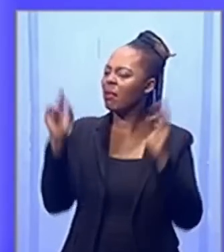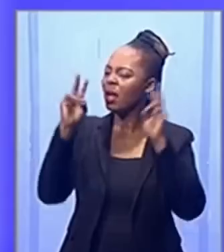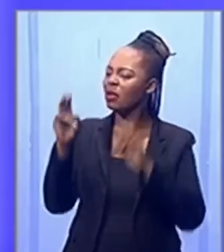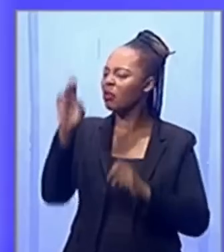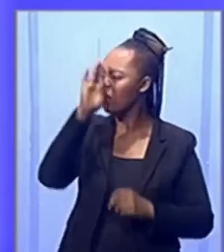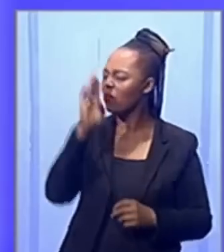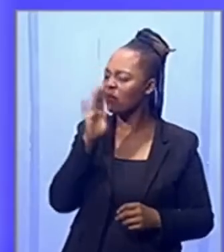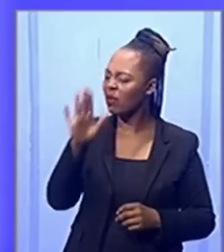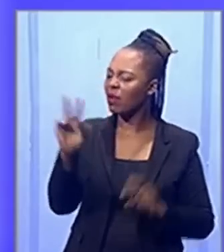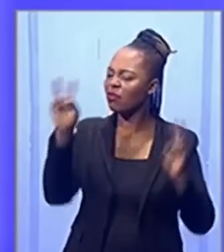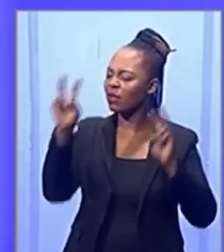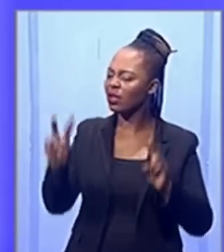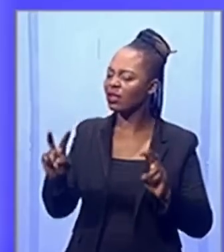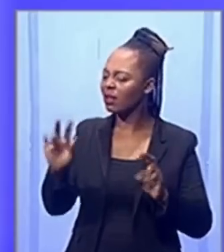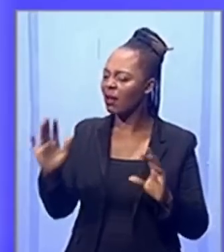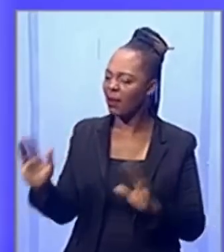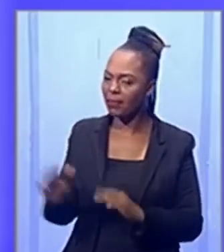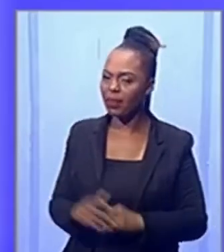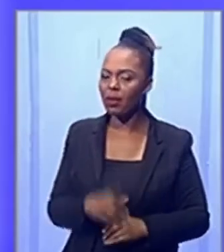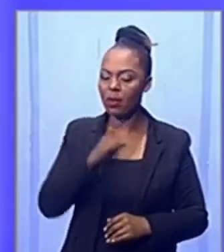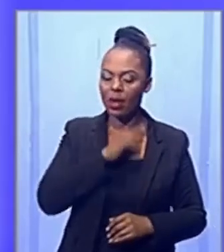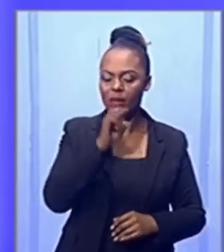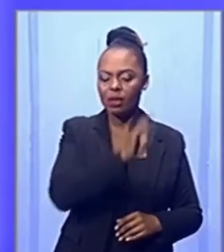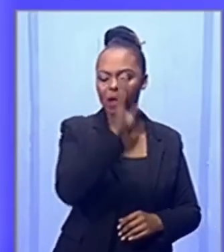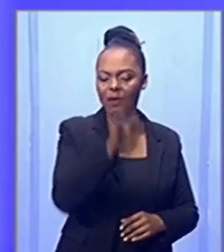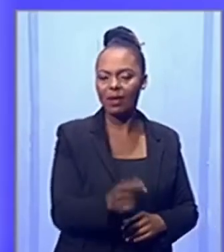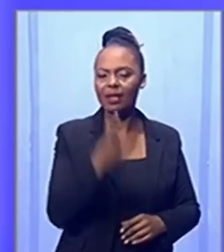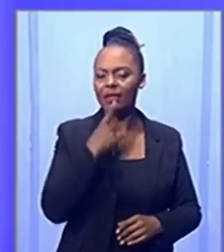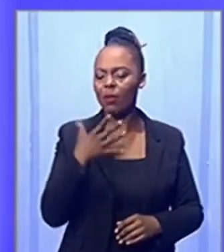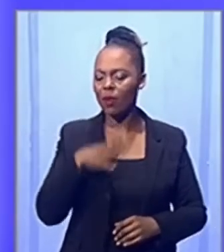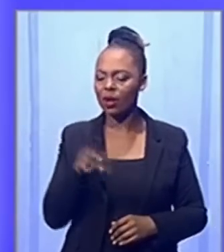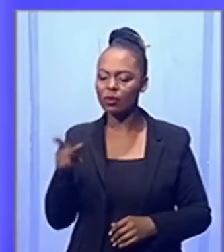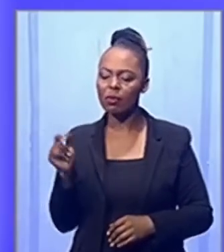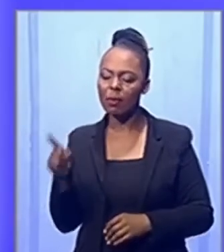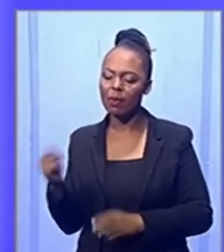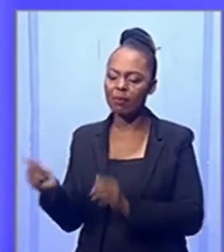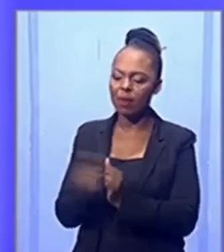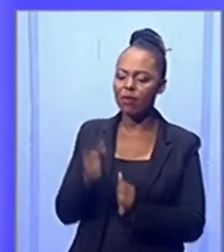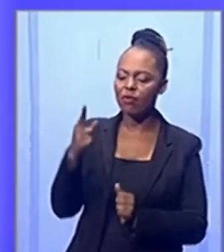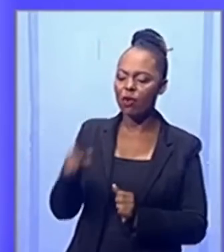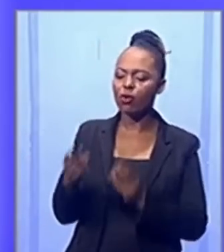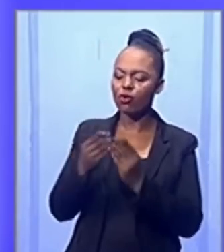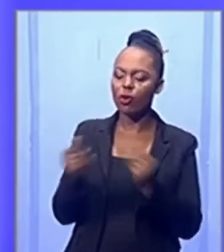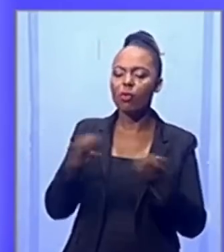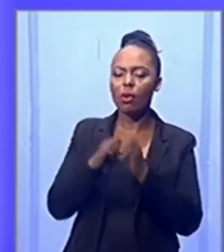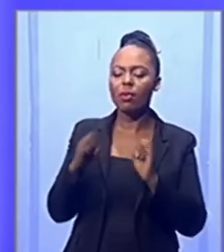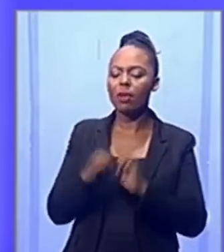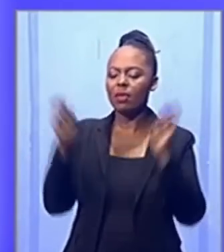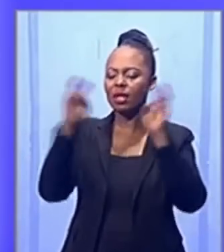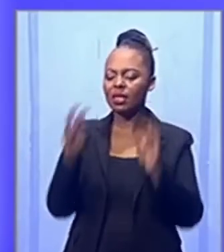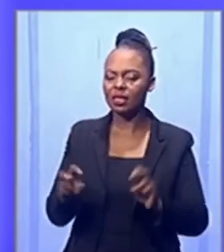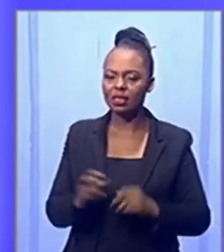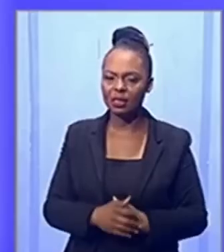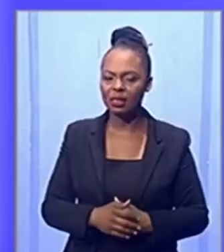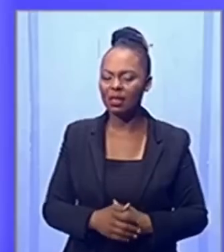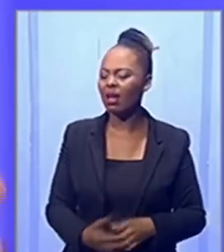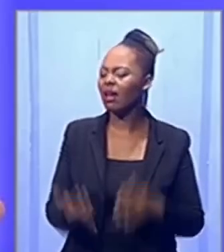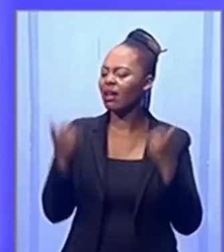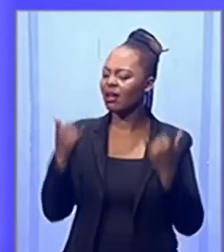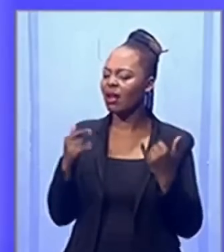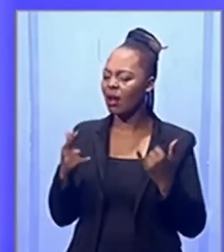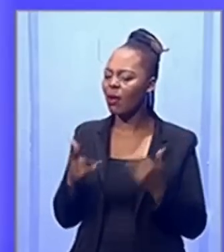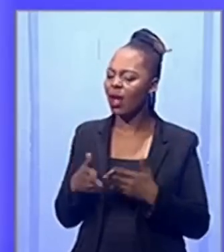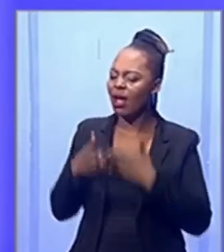leng le leng la leano le ba Afrika Borwa e shebile re ka sebedisa ho imulla mathateng a motlakase. E ka mohlomong leano la ho sebedisa